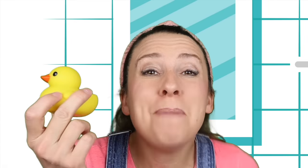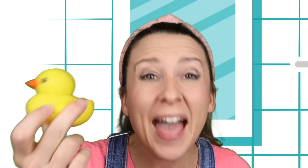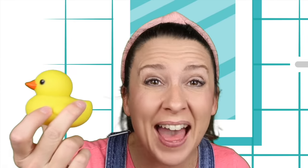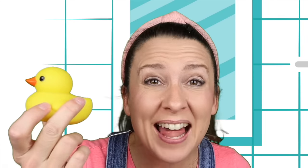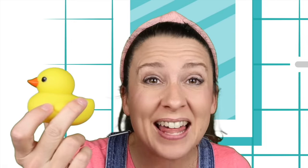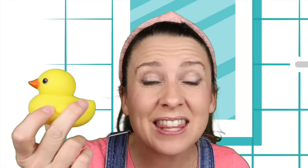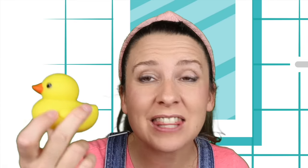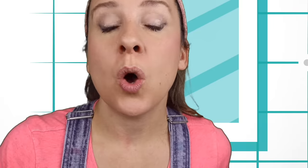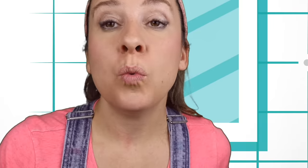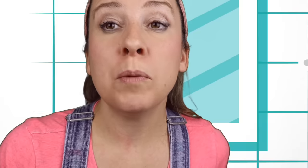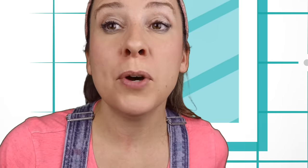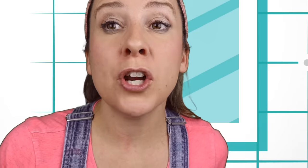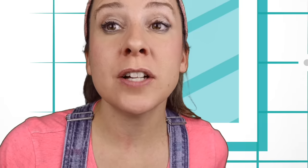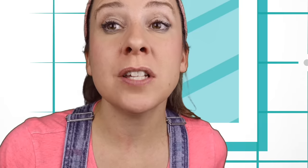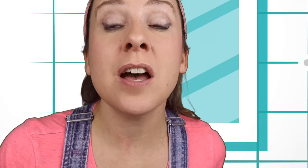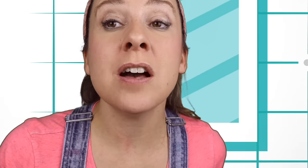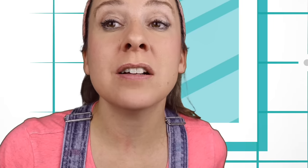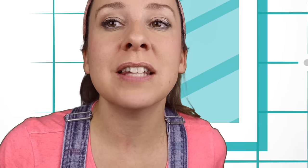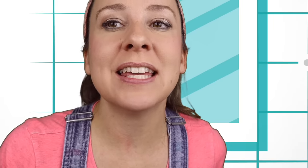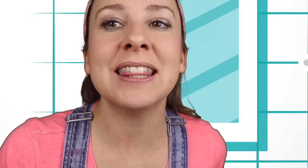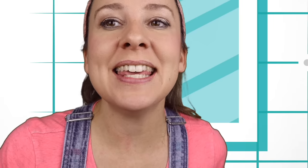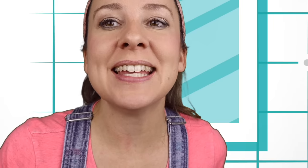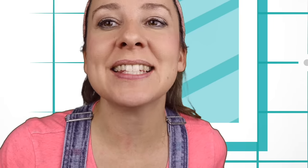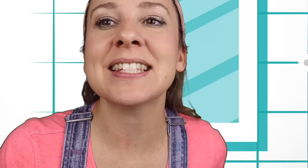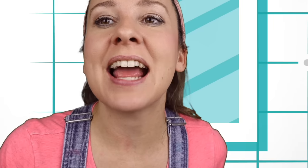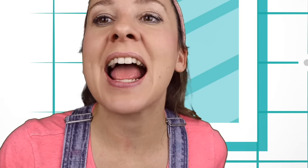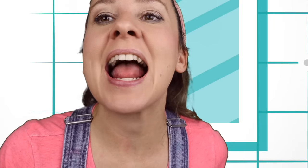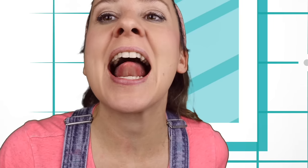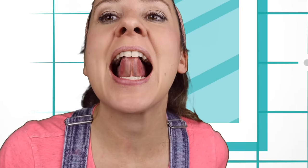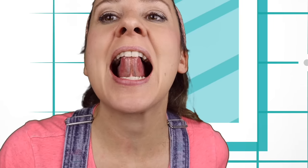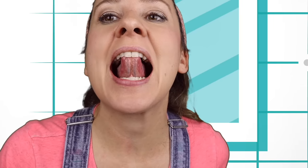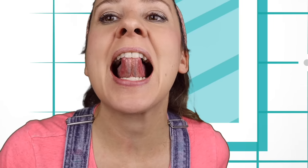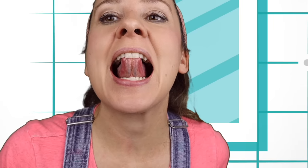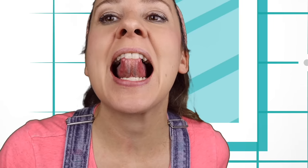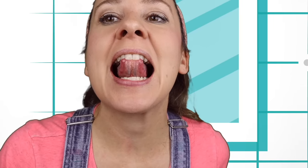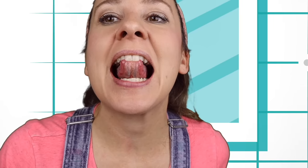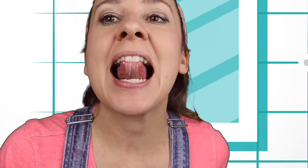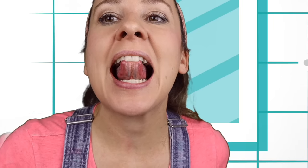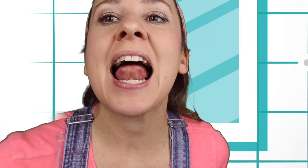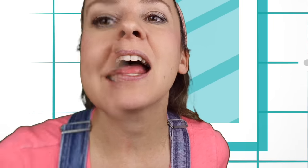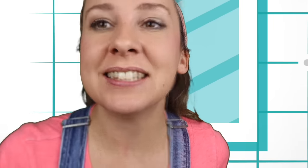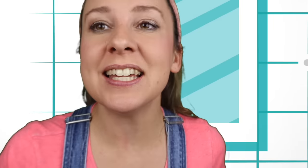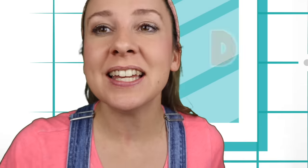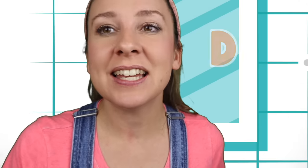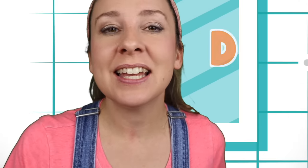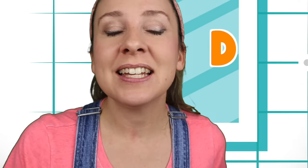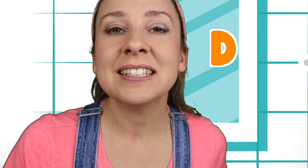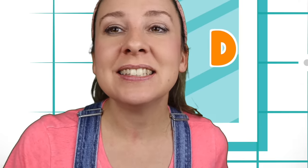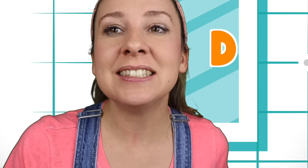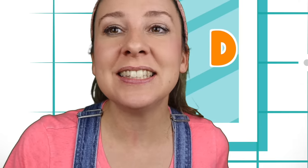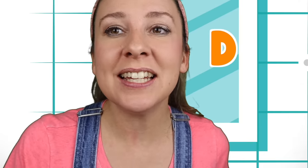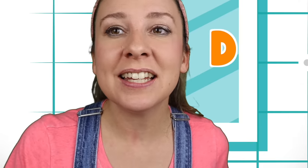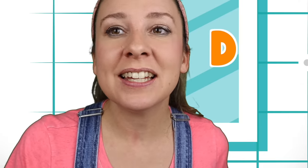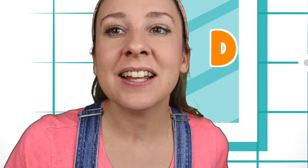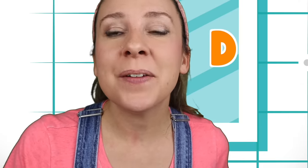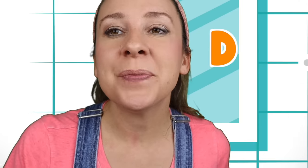in the bath! We'll put our tongue like this. D,